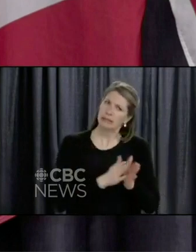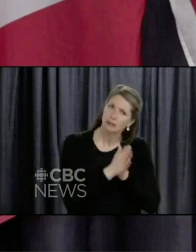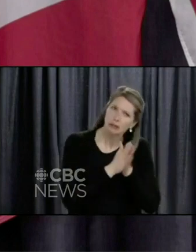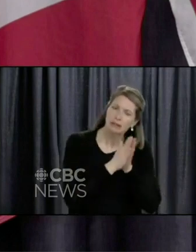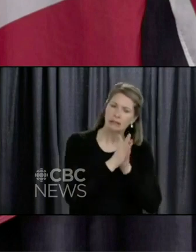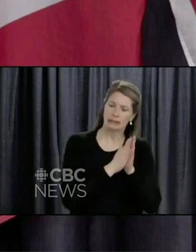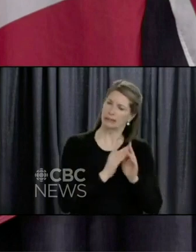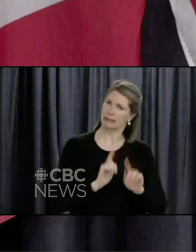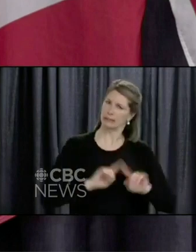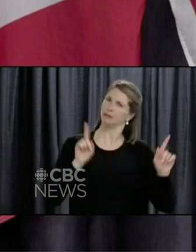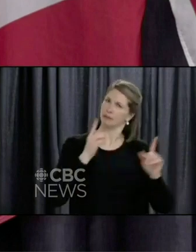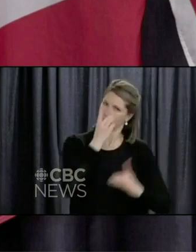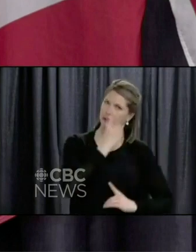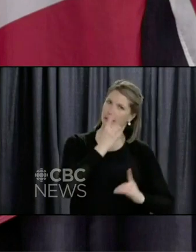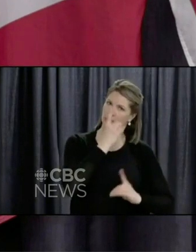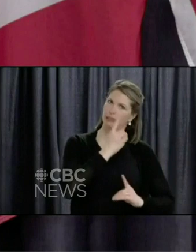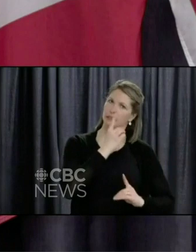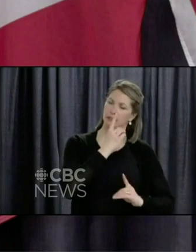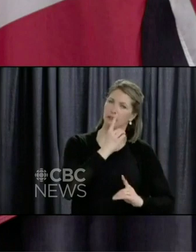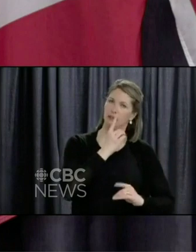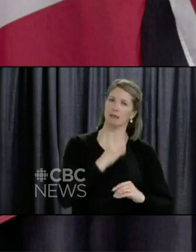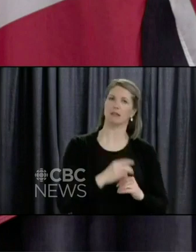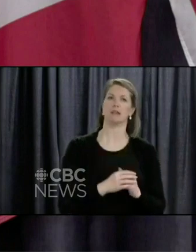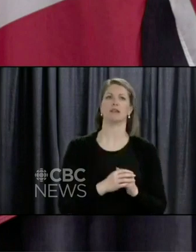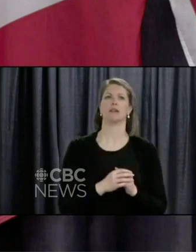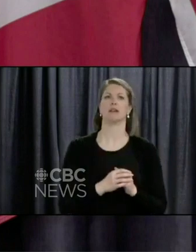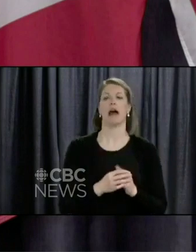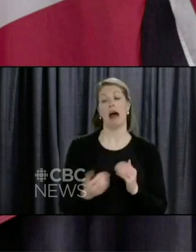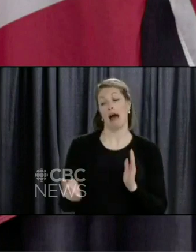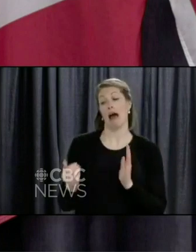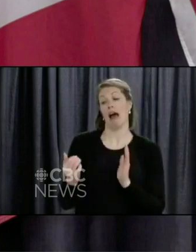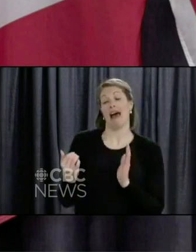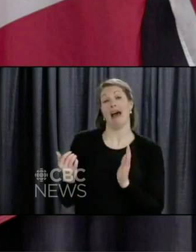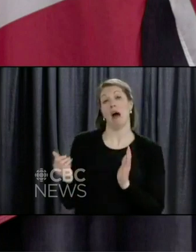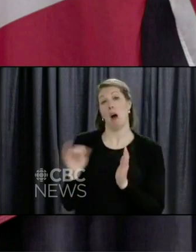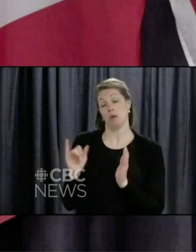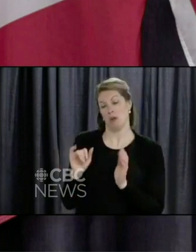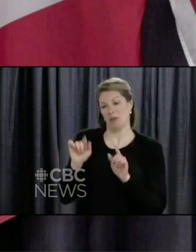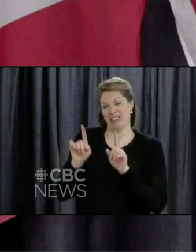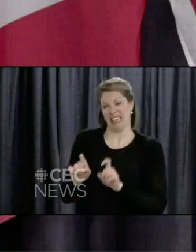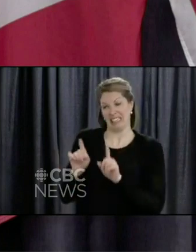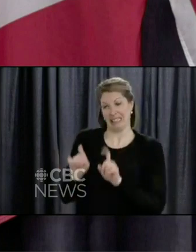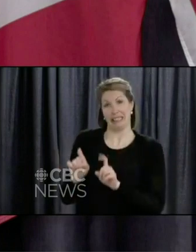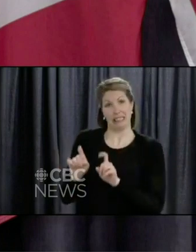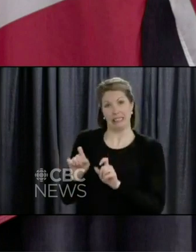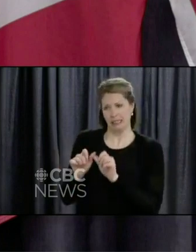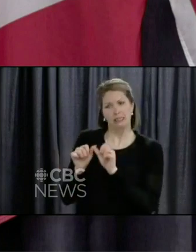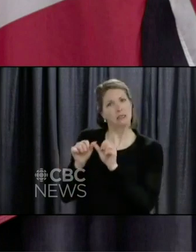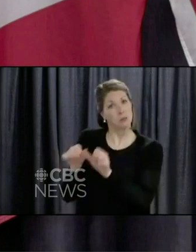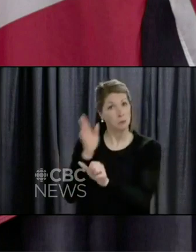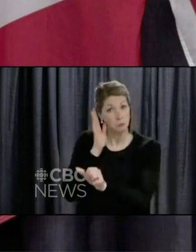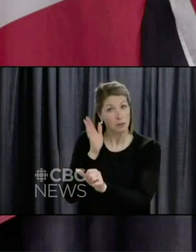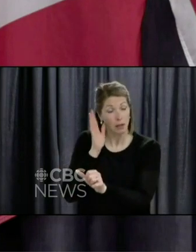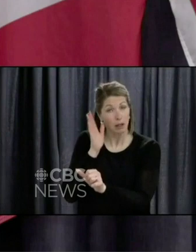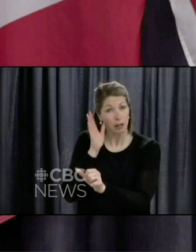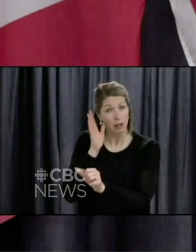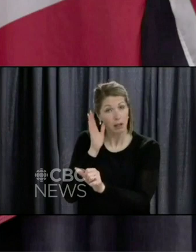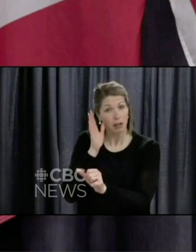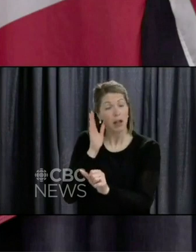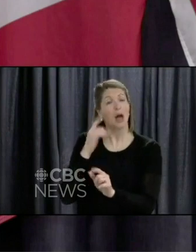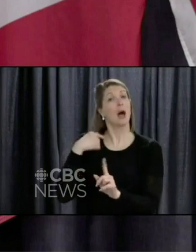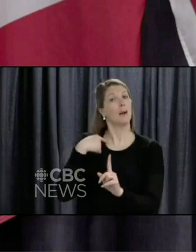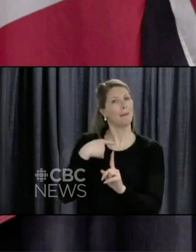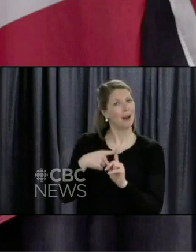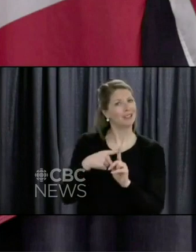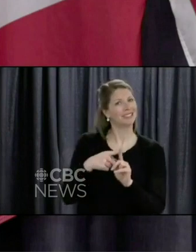that we talk about at these briefings, again, it's reinforced around testing capacity, around old-fashioned